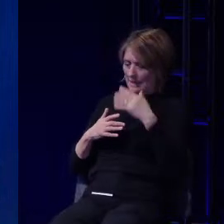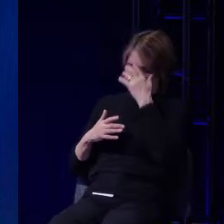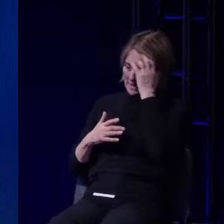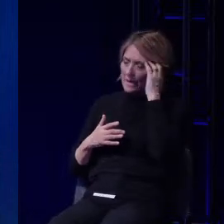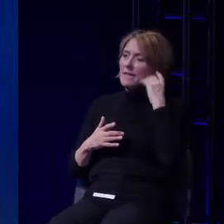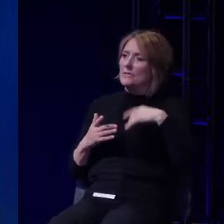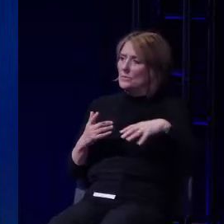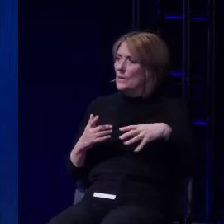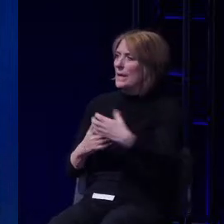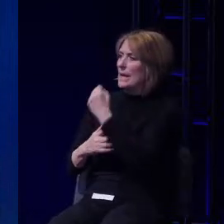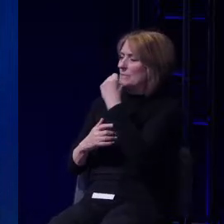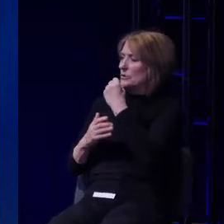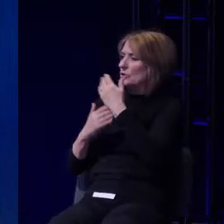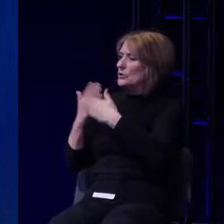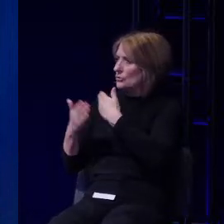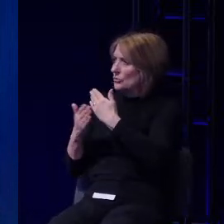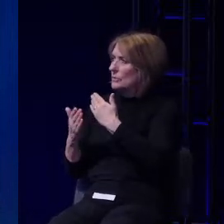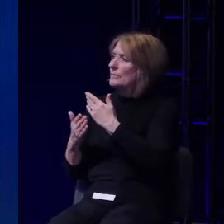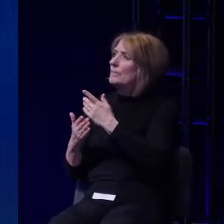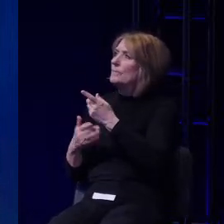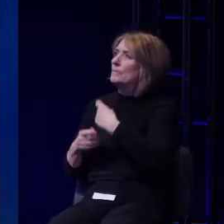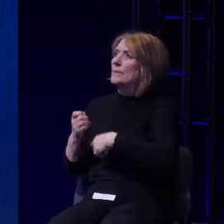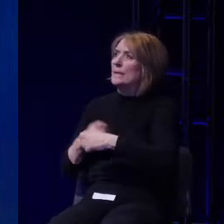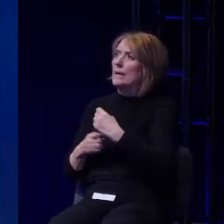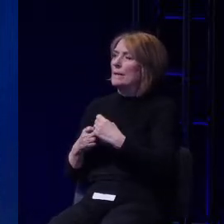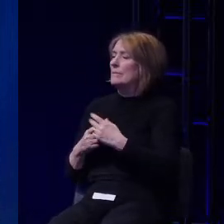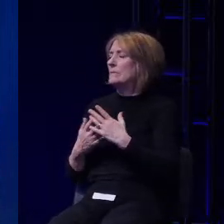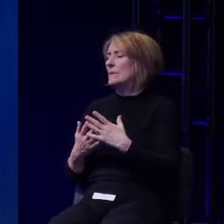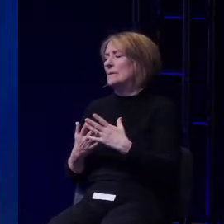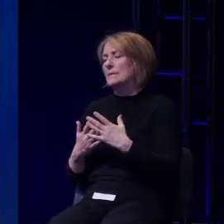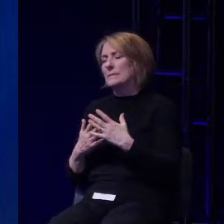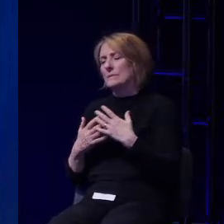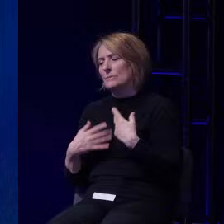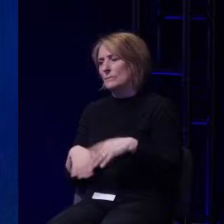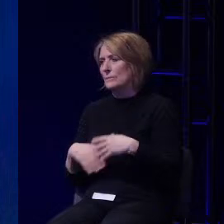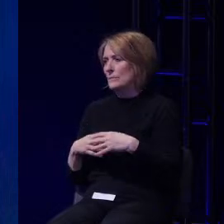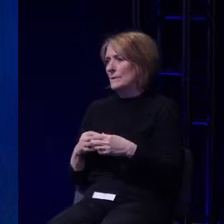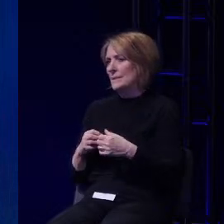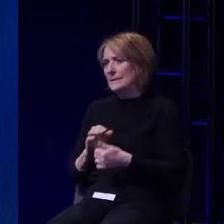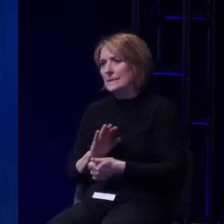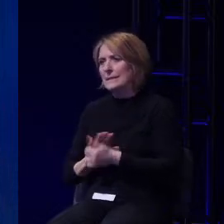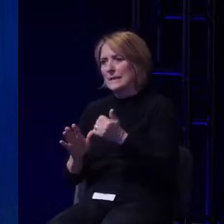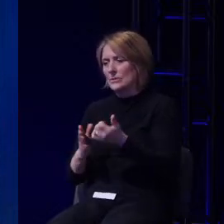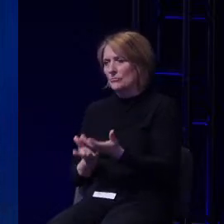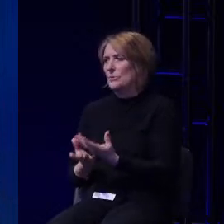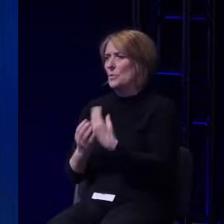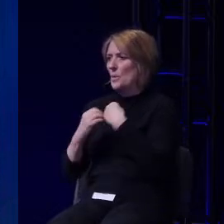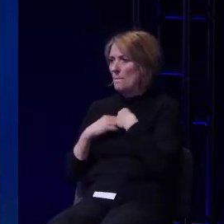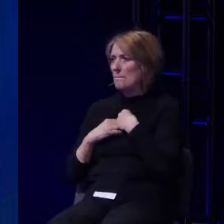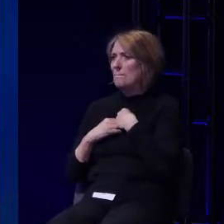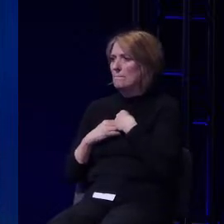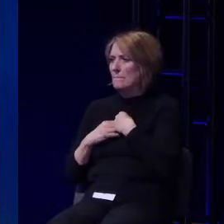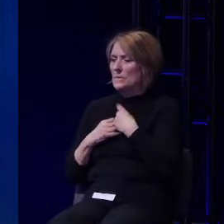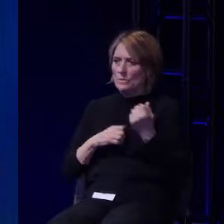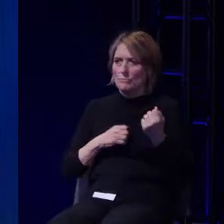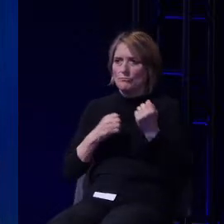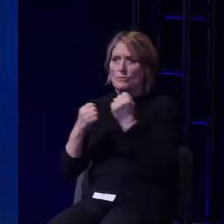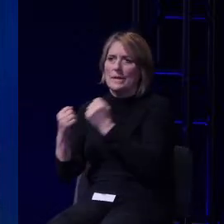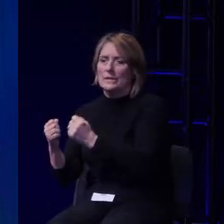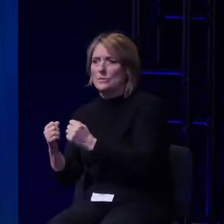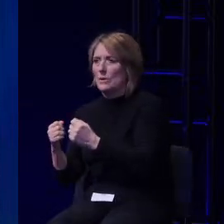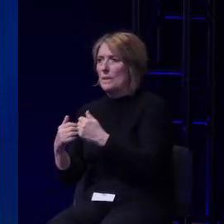this entire story, that's such a valuable skill to take into, more dramatic, scripted,